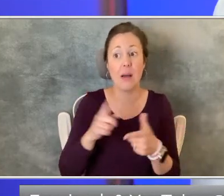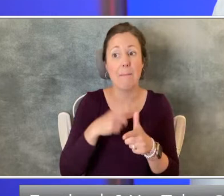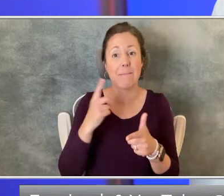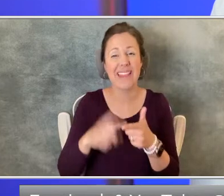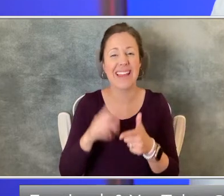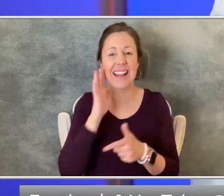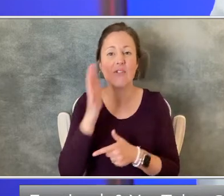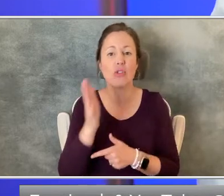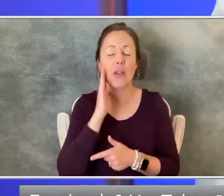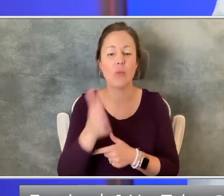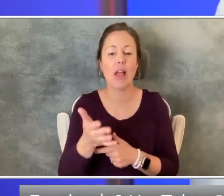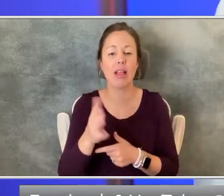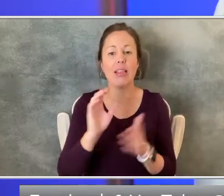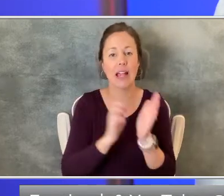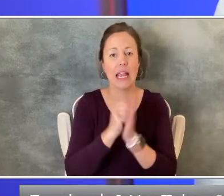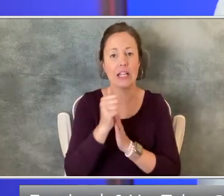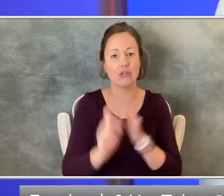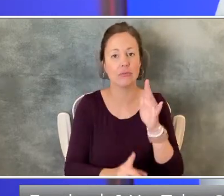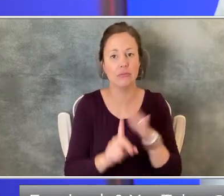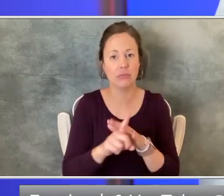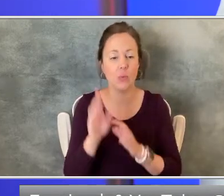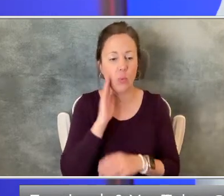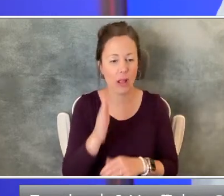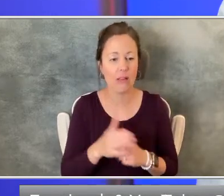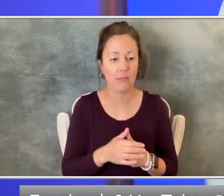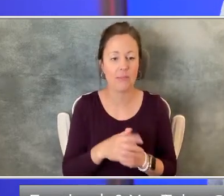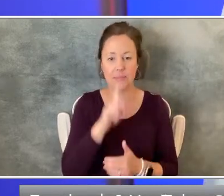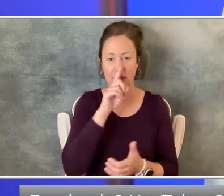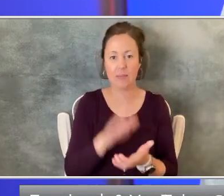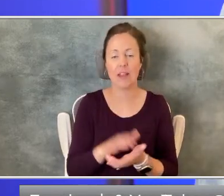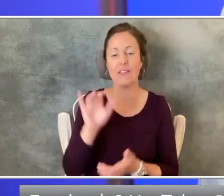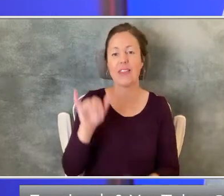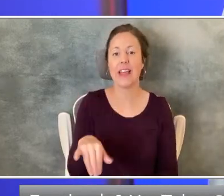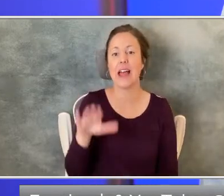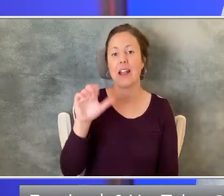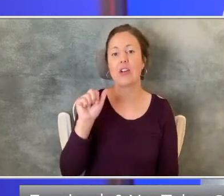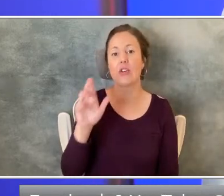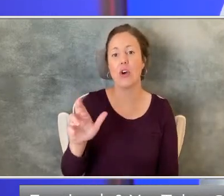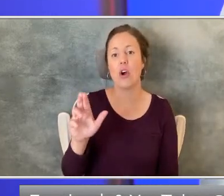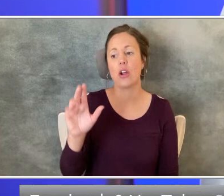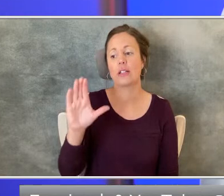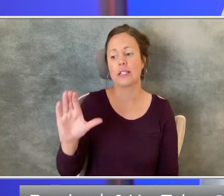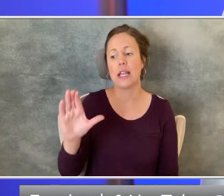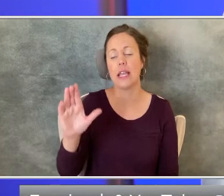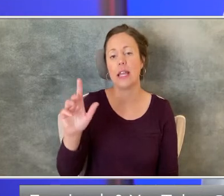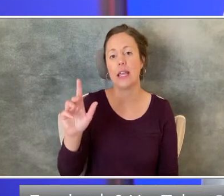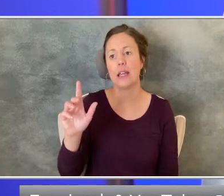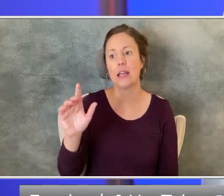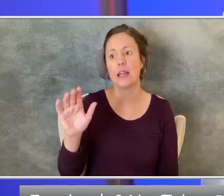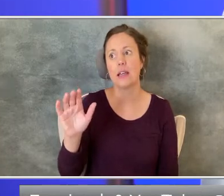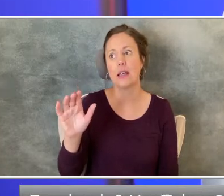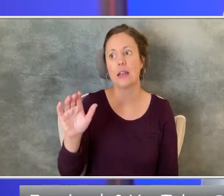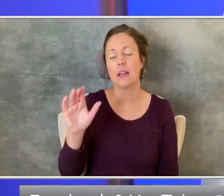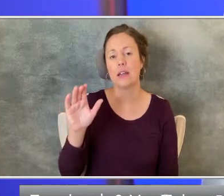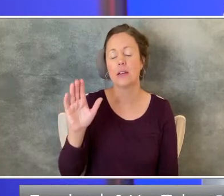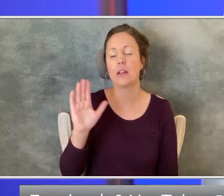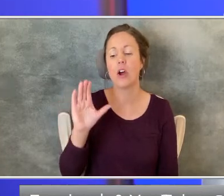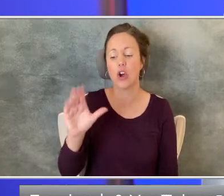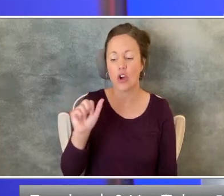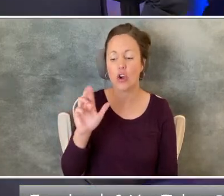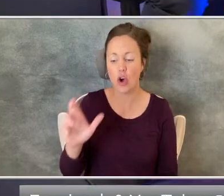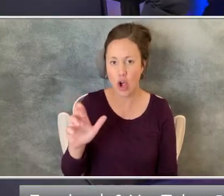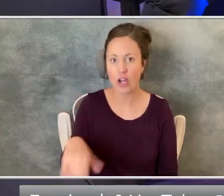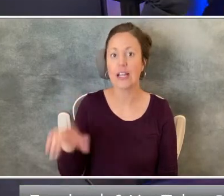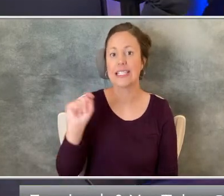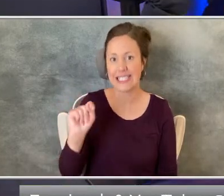trouble again, and that's when I believe CAR T-cell therapy will be in the commercial space and standardized for patients with amyloidosis.